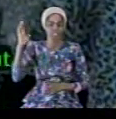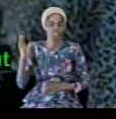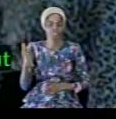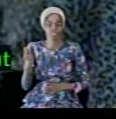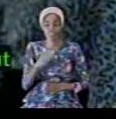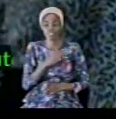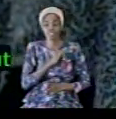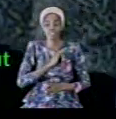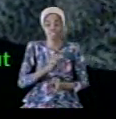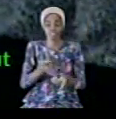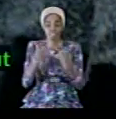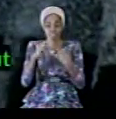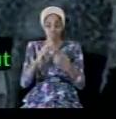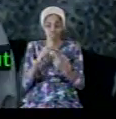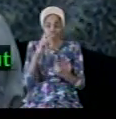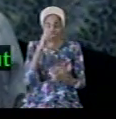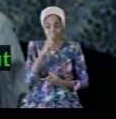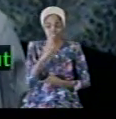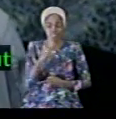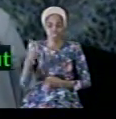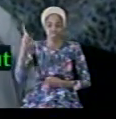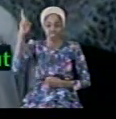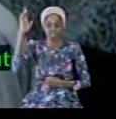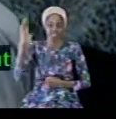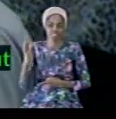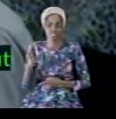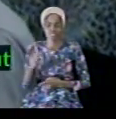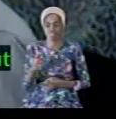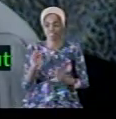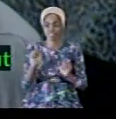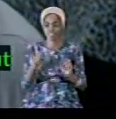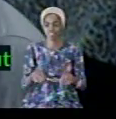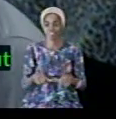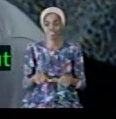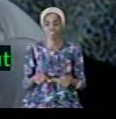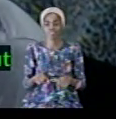I came to tell you, God can.